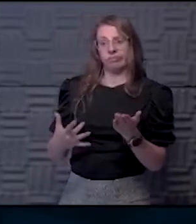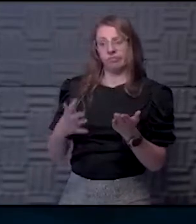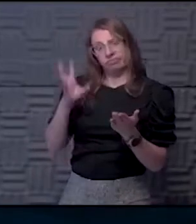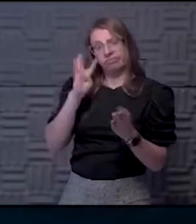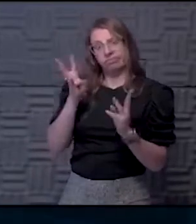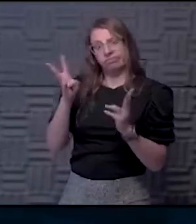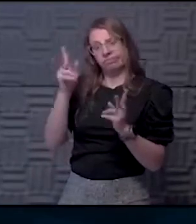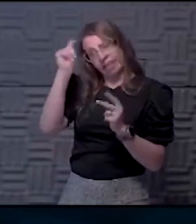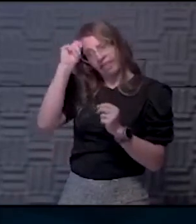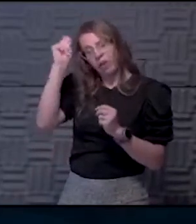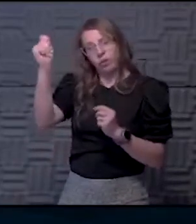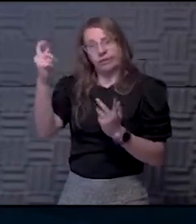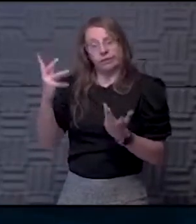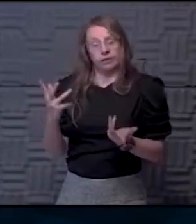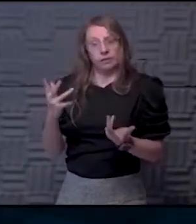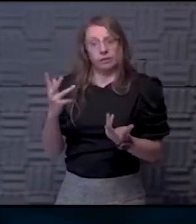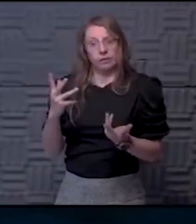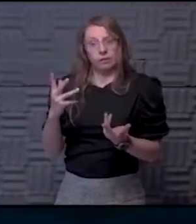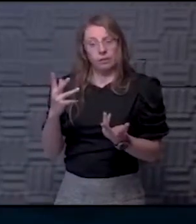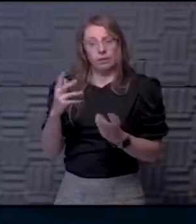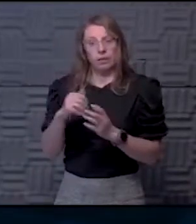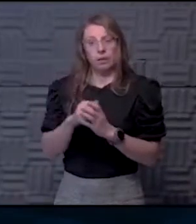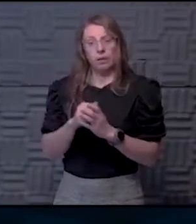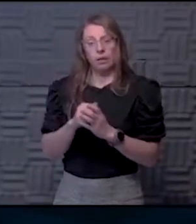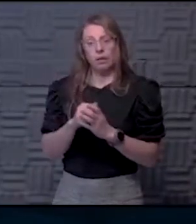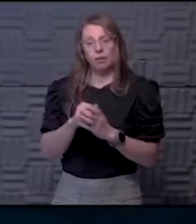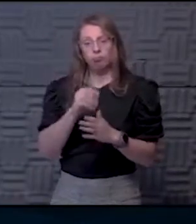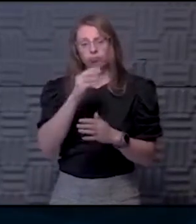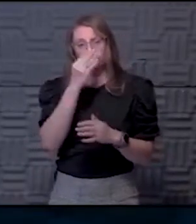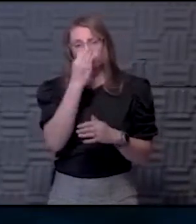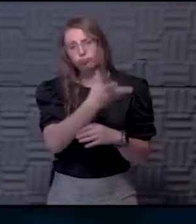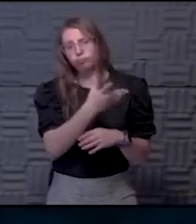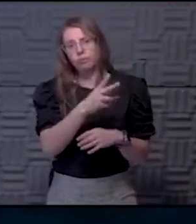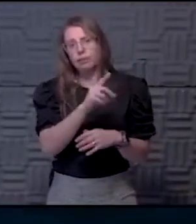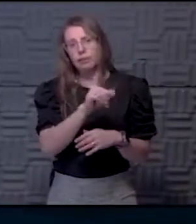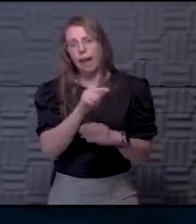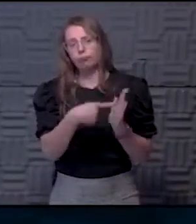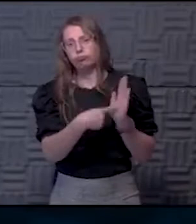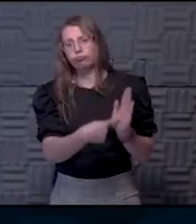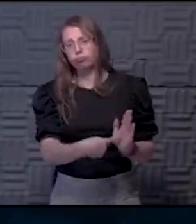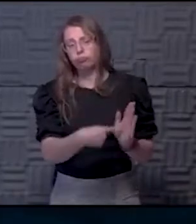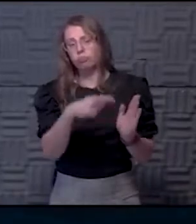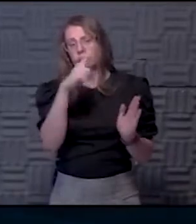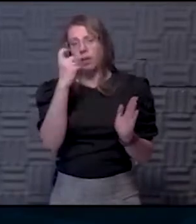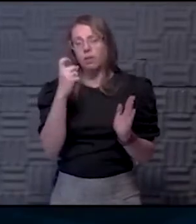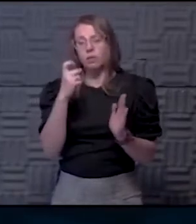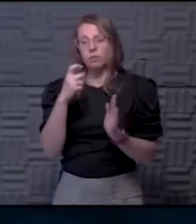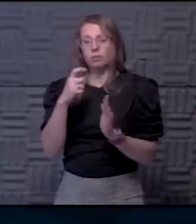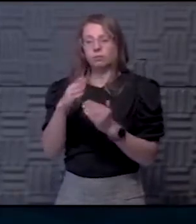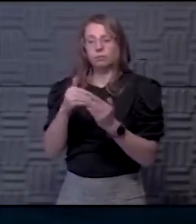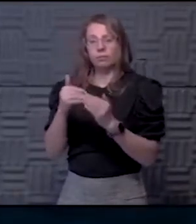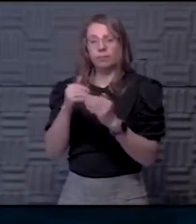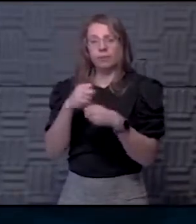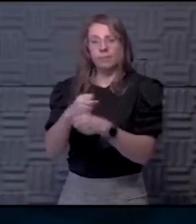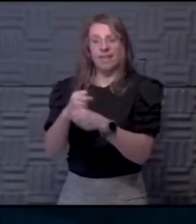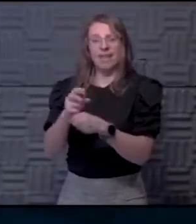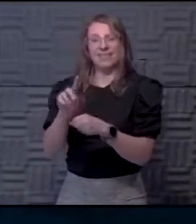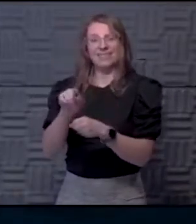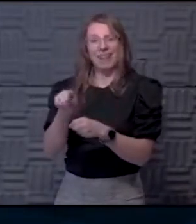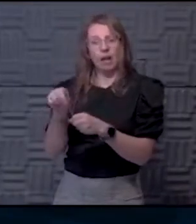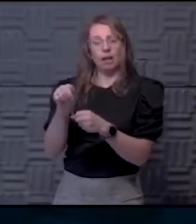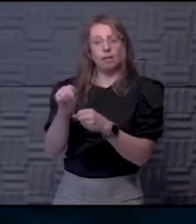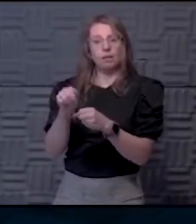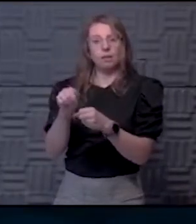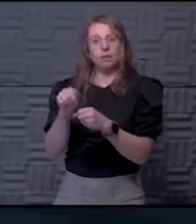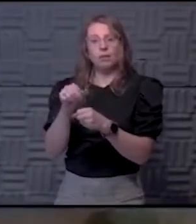theories. Maybe not caring what the data show, because whoever is creating the data or doing the studies